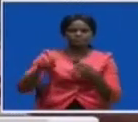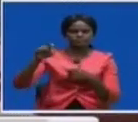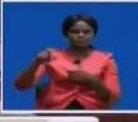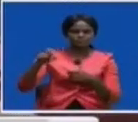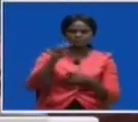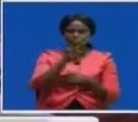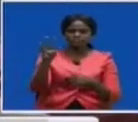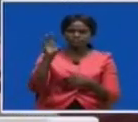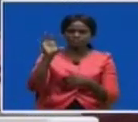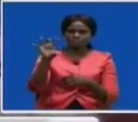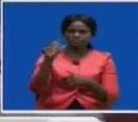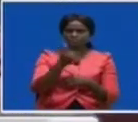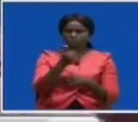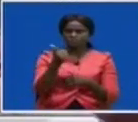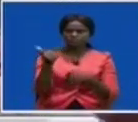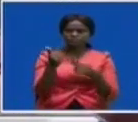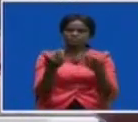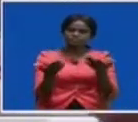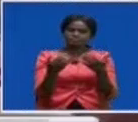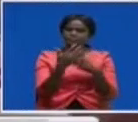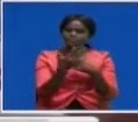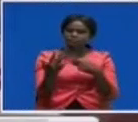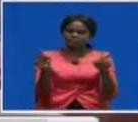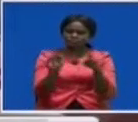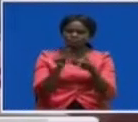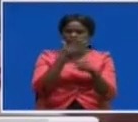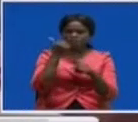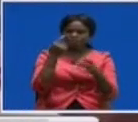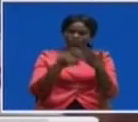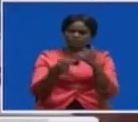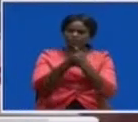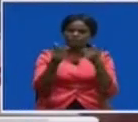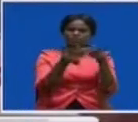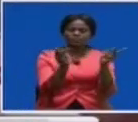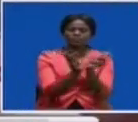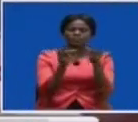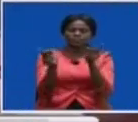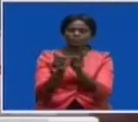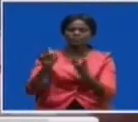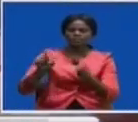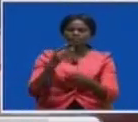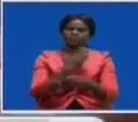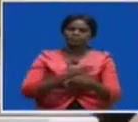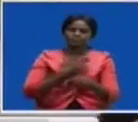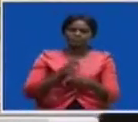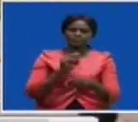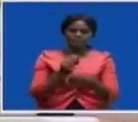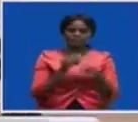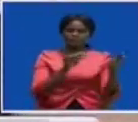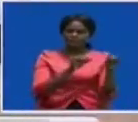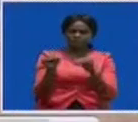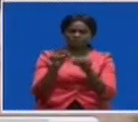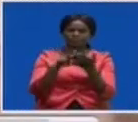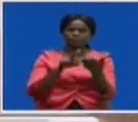Province and the rest of the components have to be taken wherever else they are required. So please, can we move? Katushi